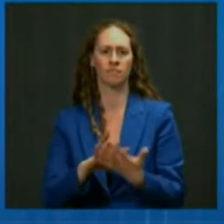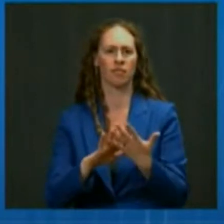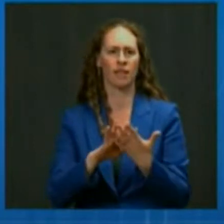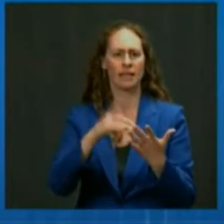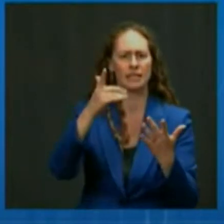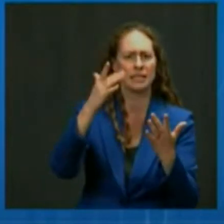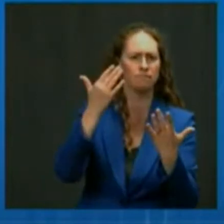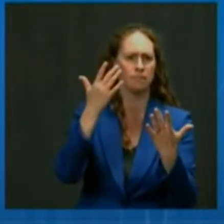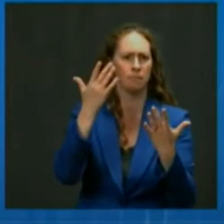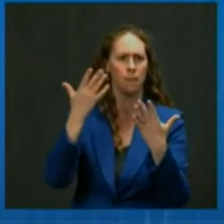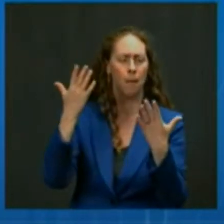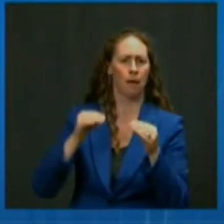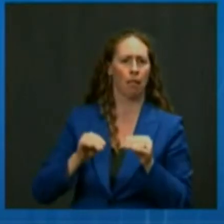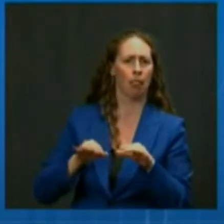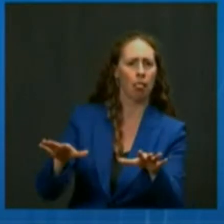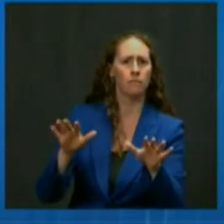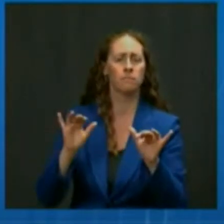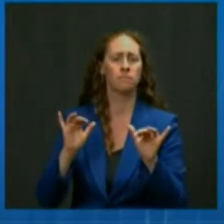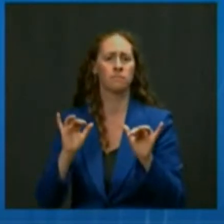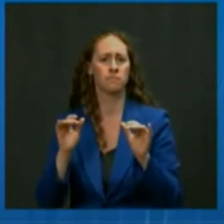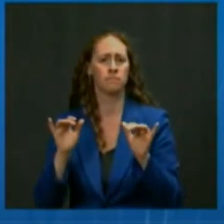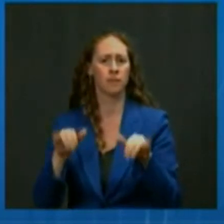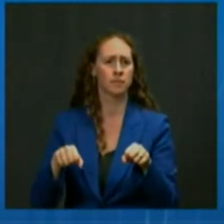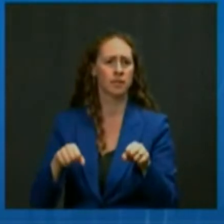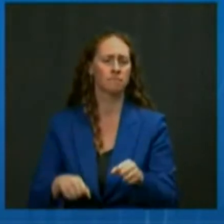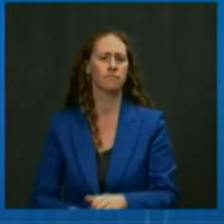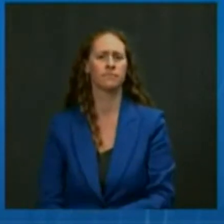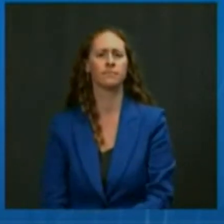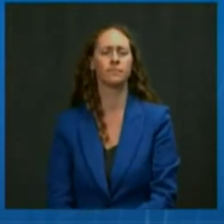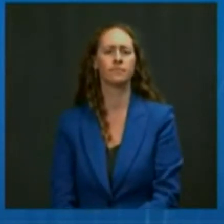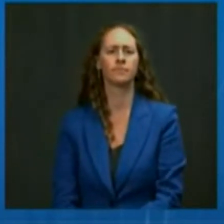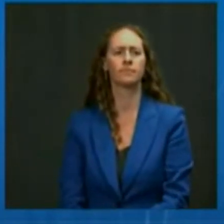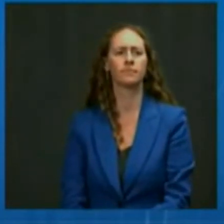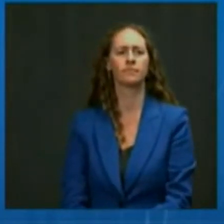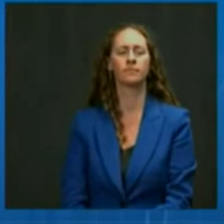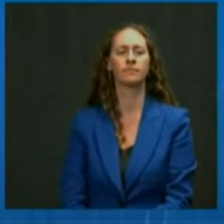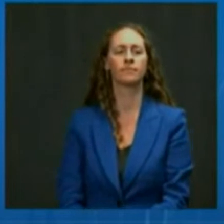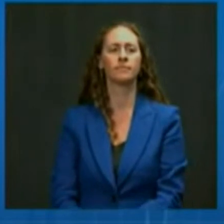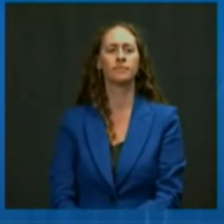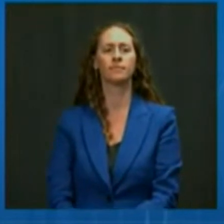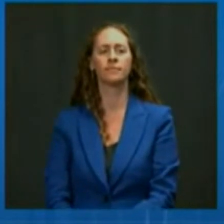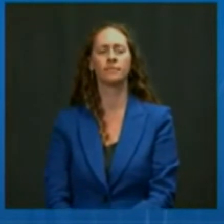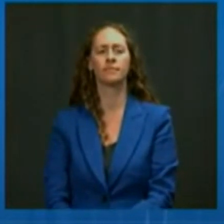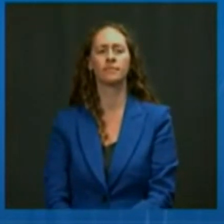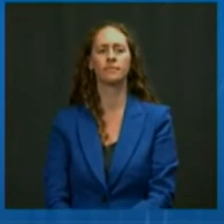Dr. Fauci, you want to go first there? Yeah, thank you, Jeff, and thank you for that question.